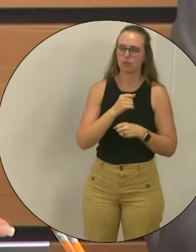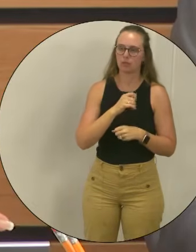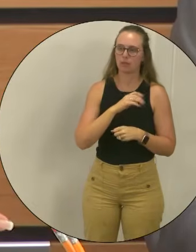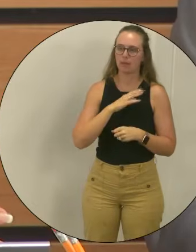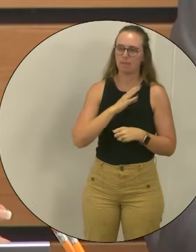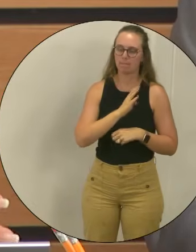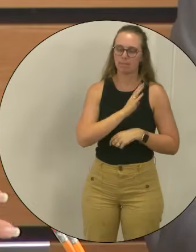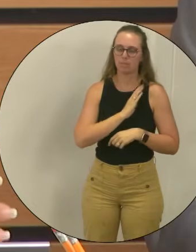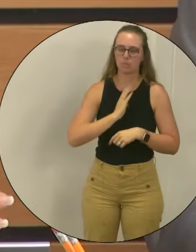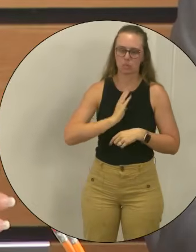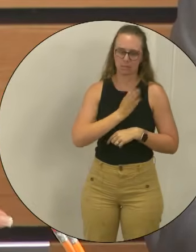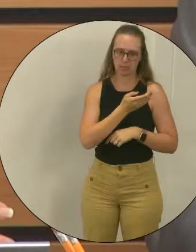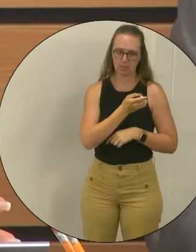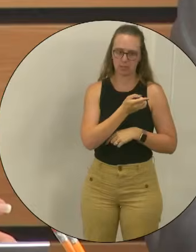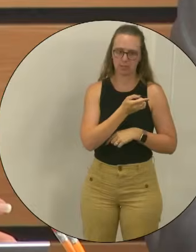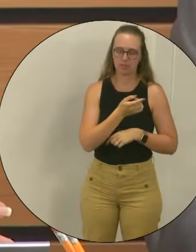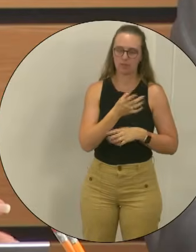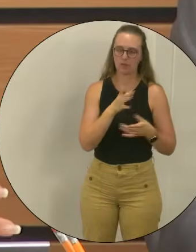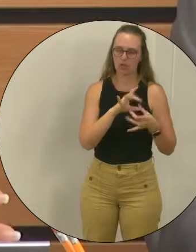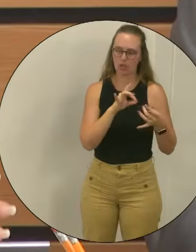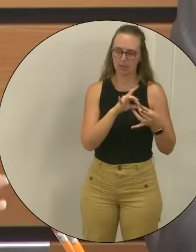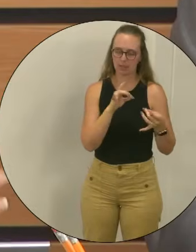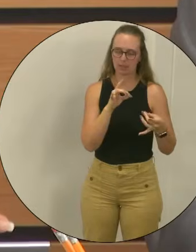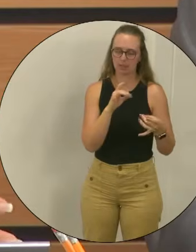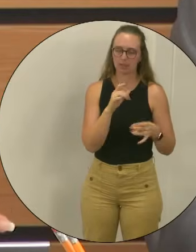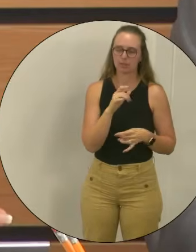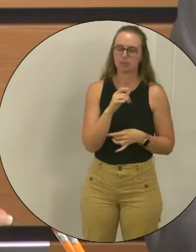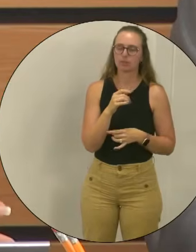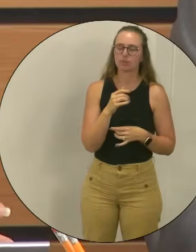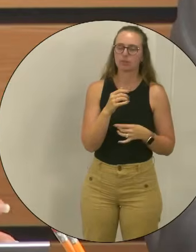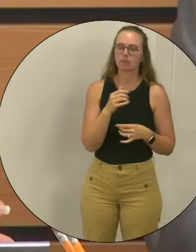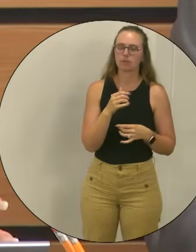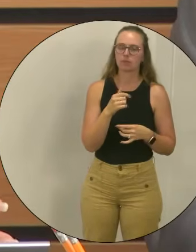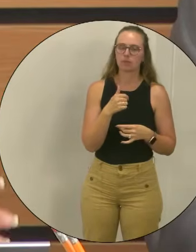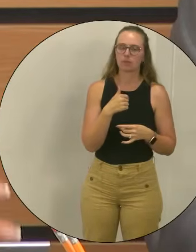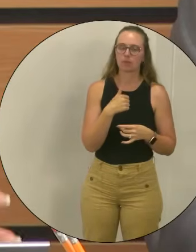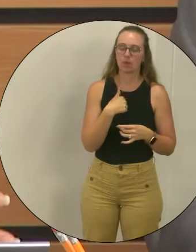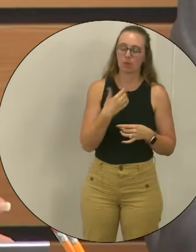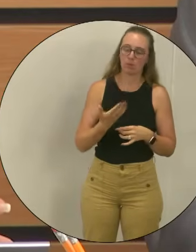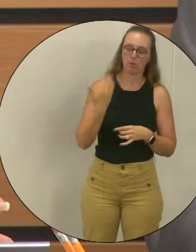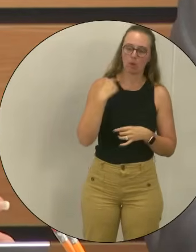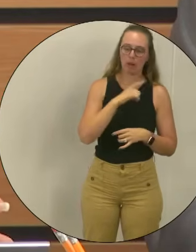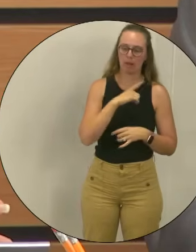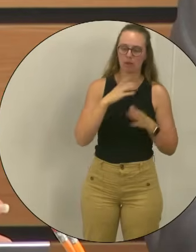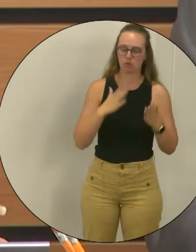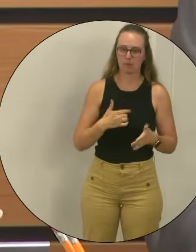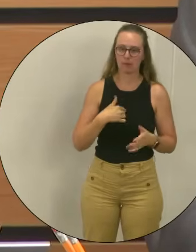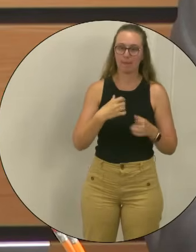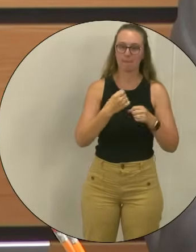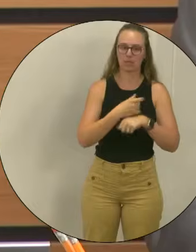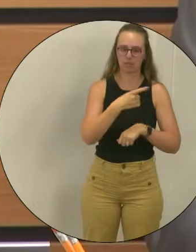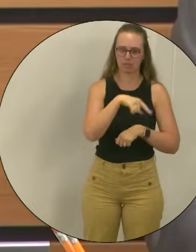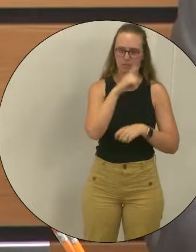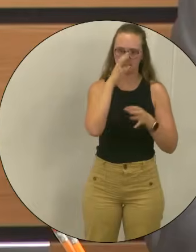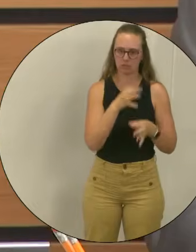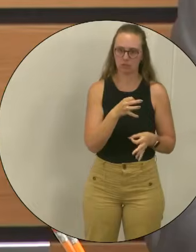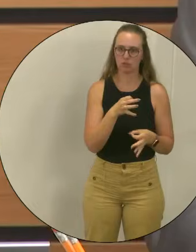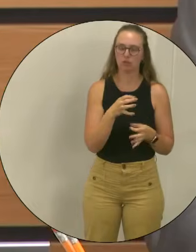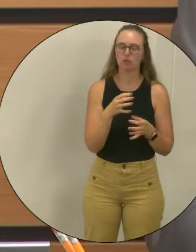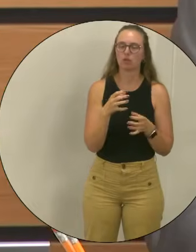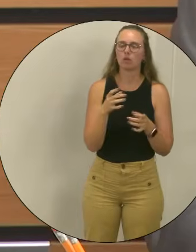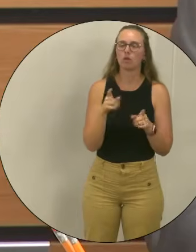Bustamante Adams' comment and having been a legislator and having to make those decisions.